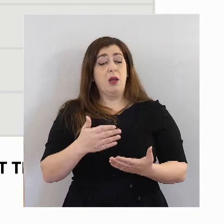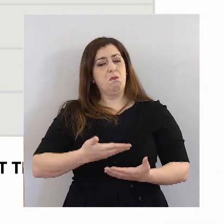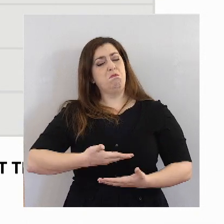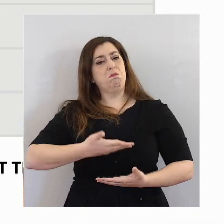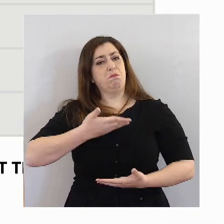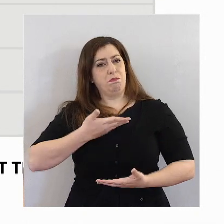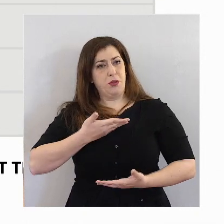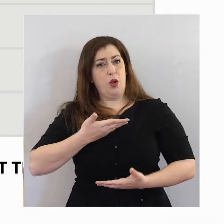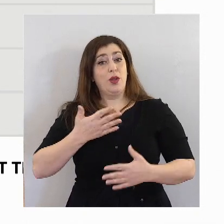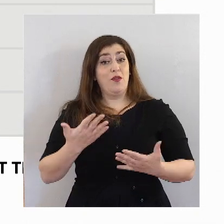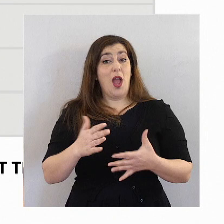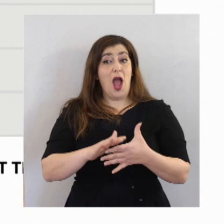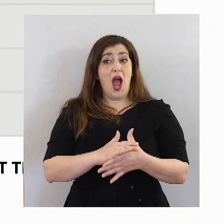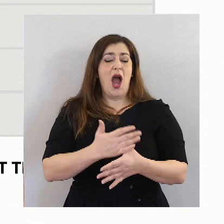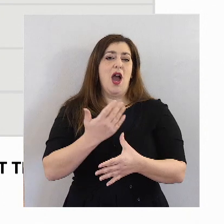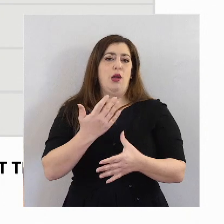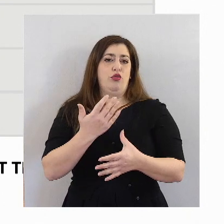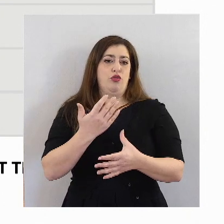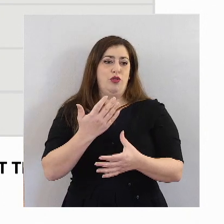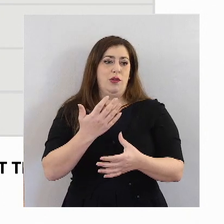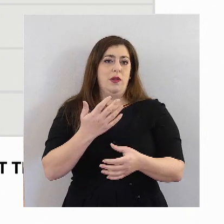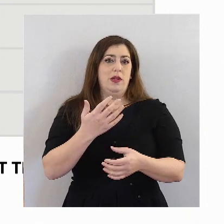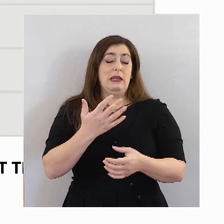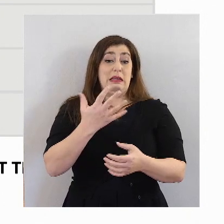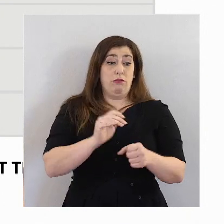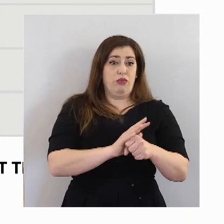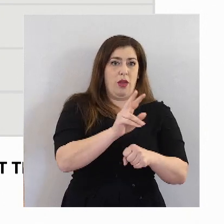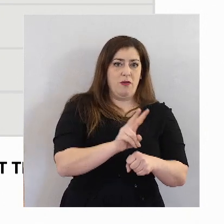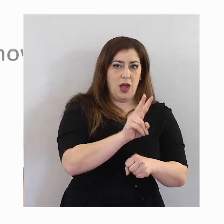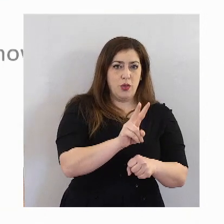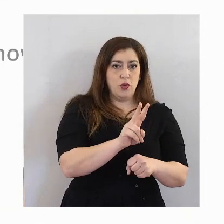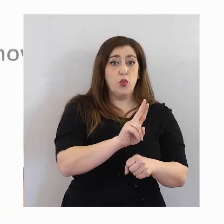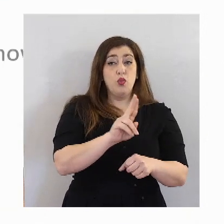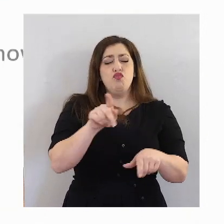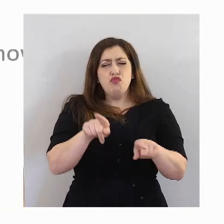particularly in the health sector, we consider to be quite an achievement.